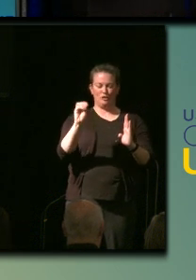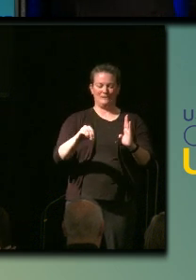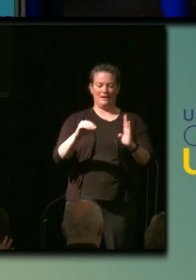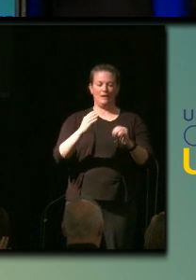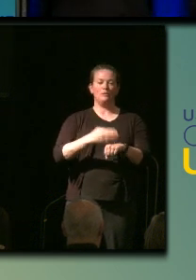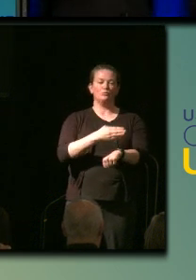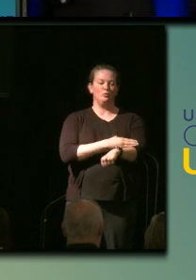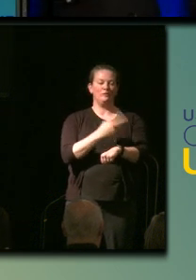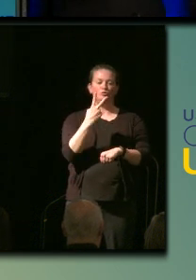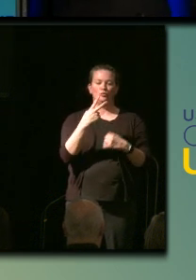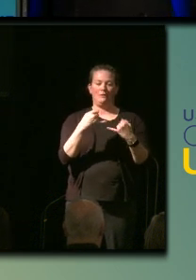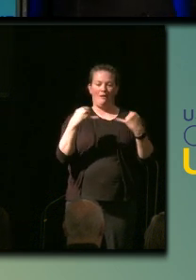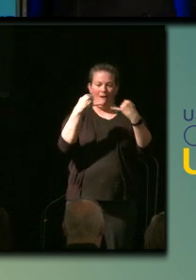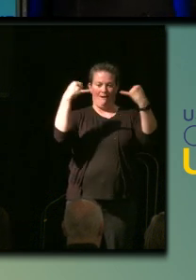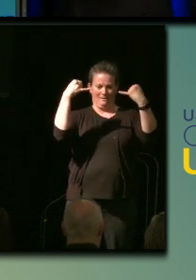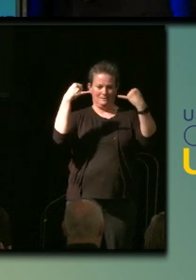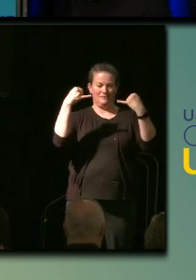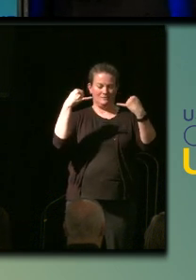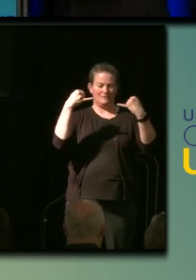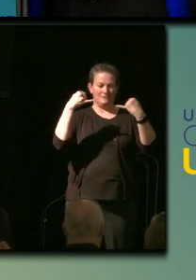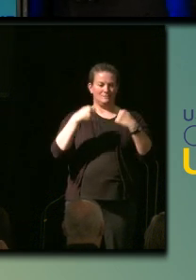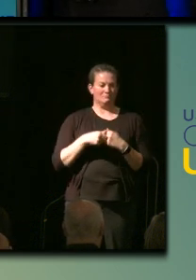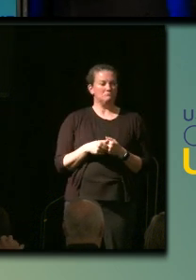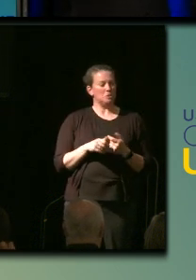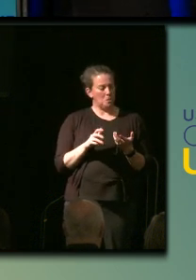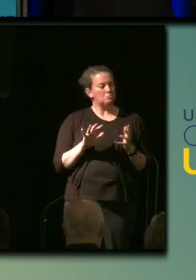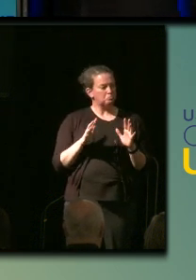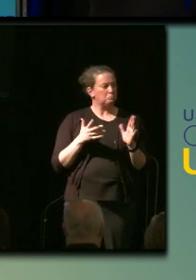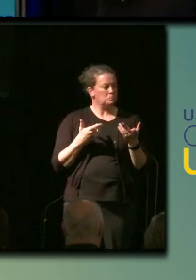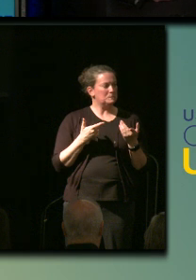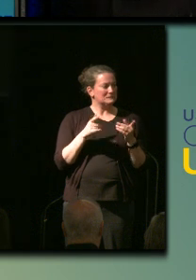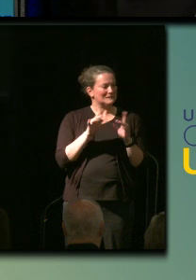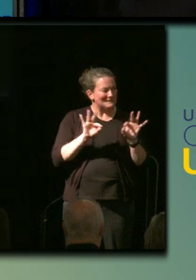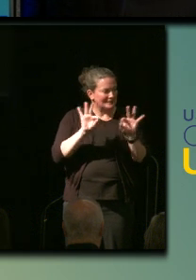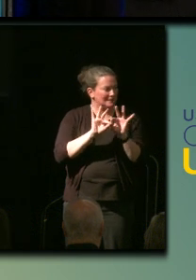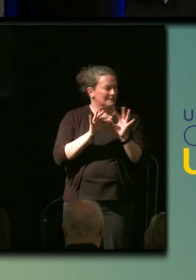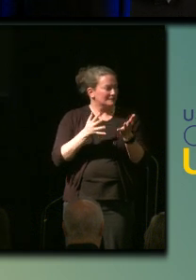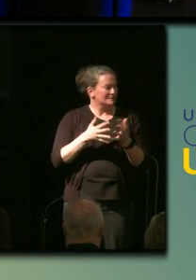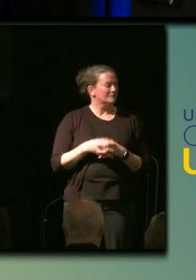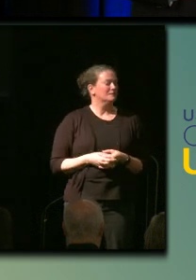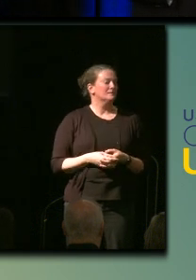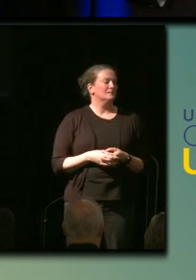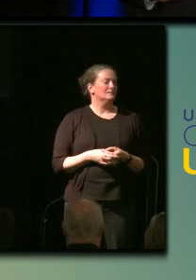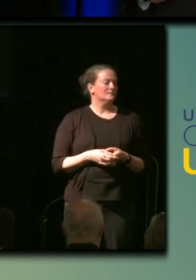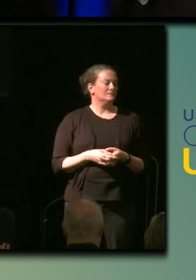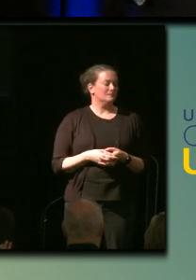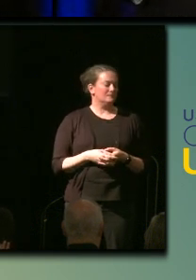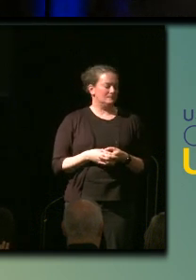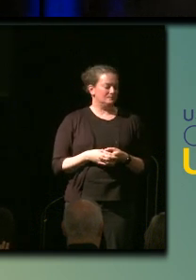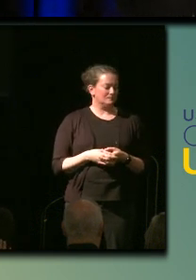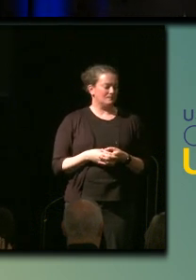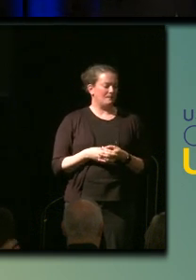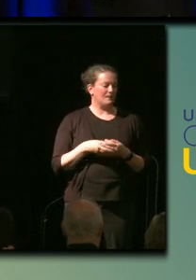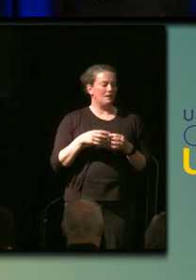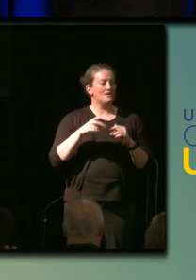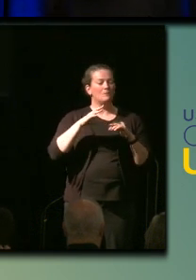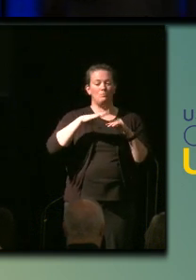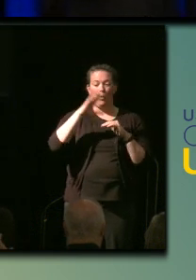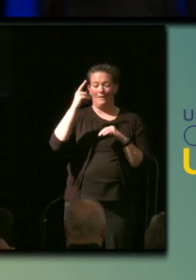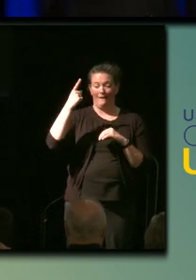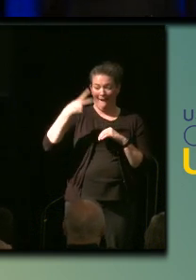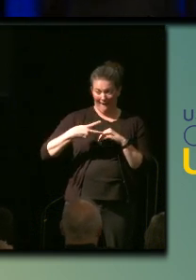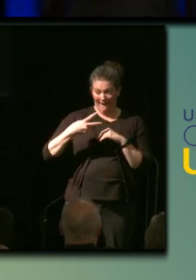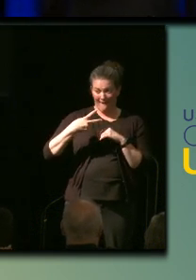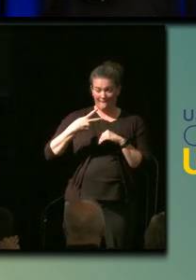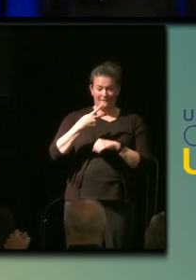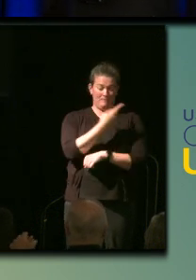smarter people than me will figure that out, but it means it's statistically significant. And we also saw that we had a greater, that half the patients that were still